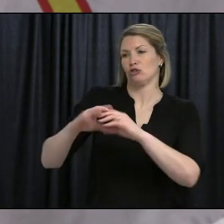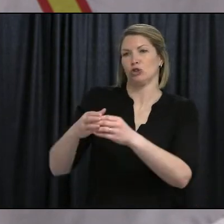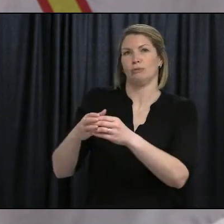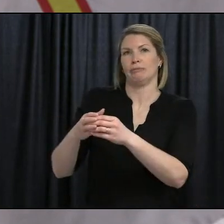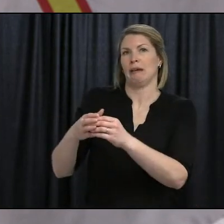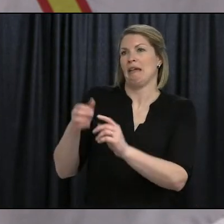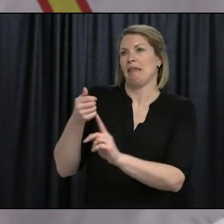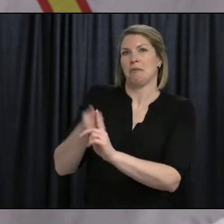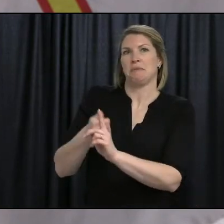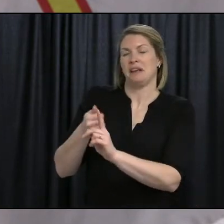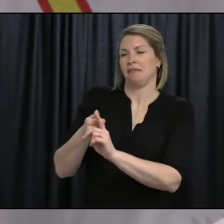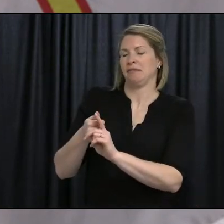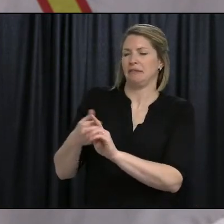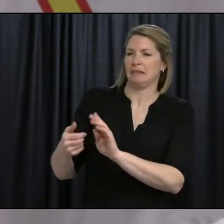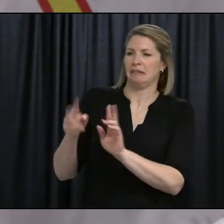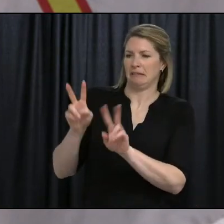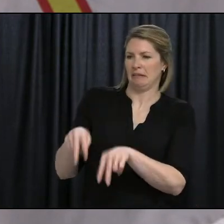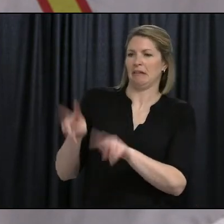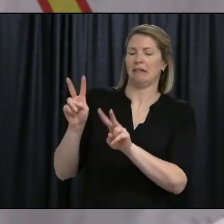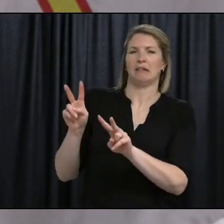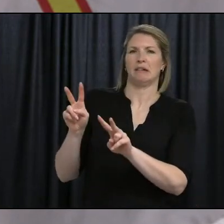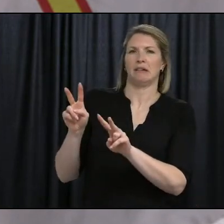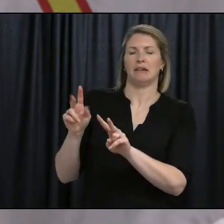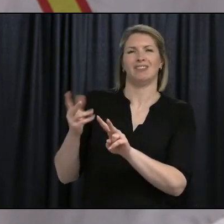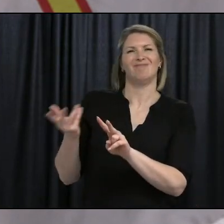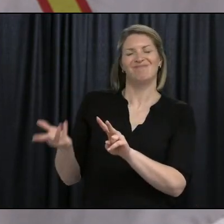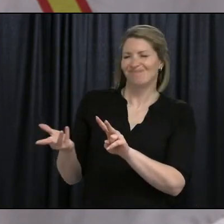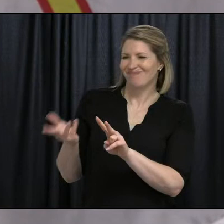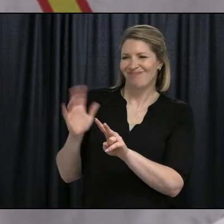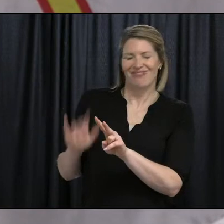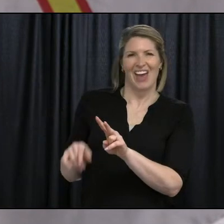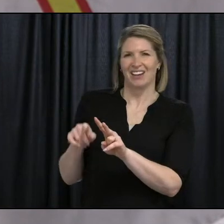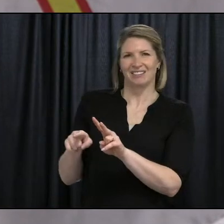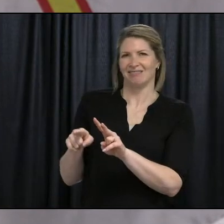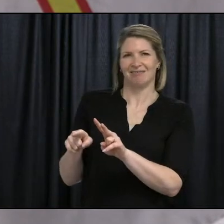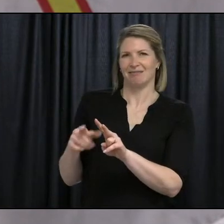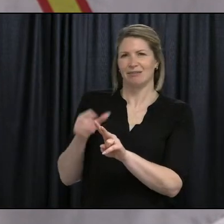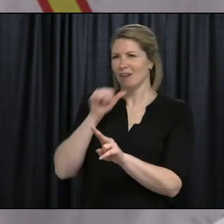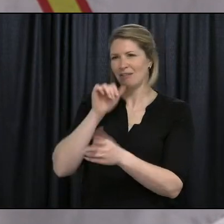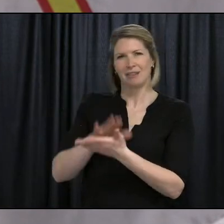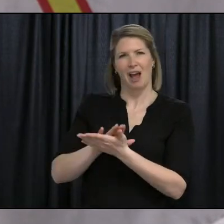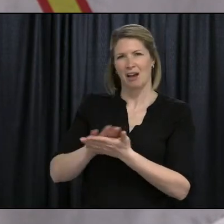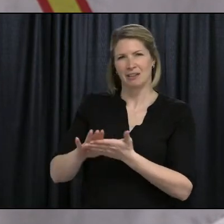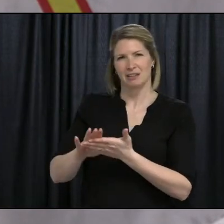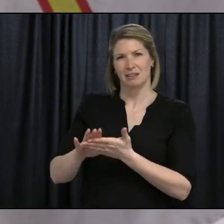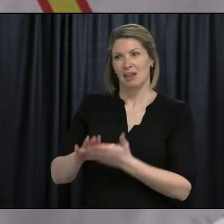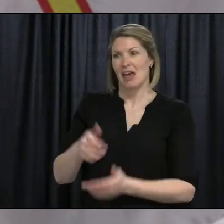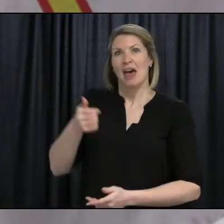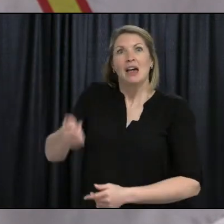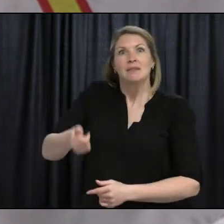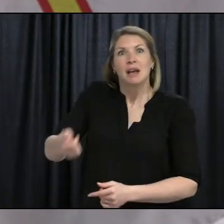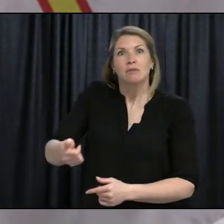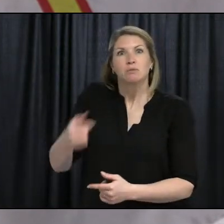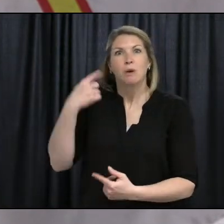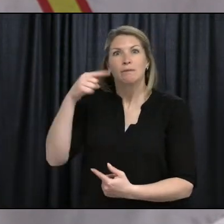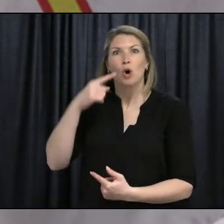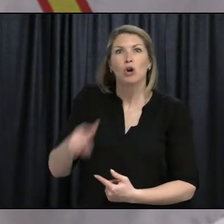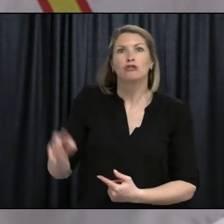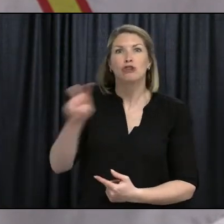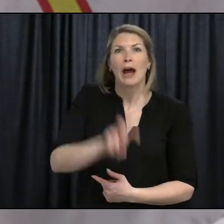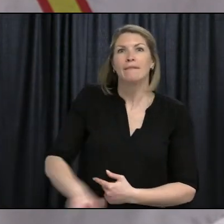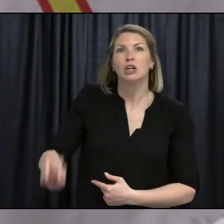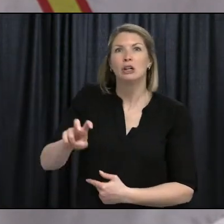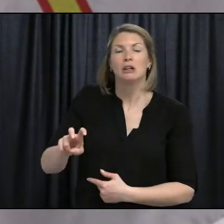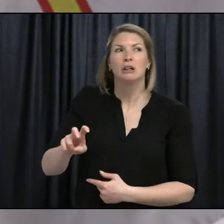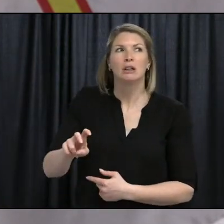reduce that stigma as much as possible. I mean, rotational workers are doing what all of us, I think, try to do, which is to make a living, put food on the table, and take